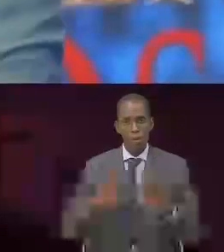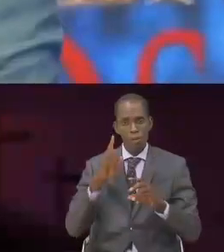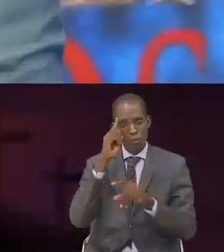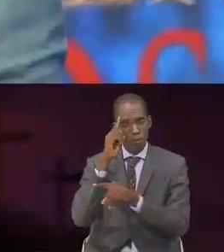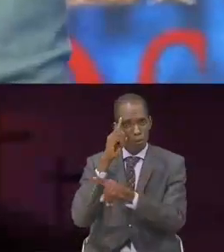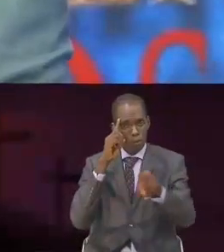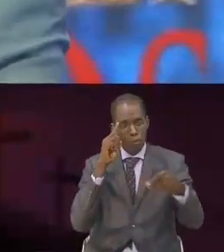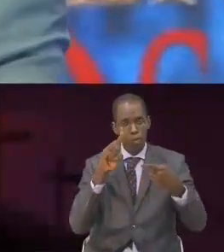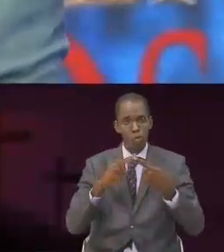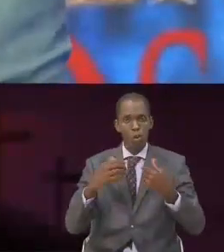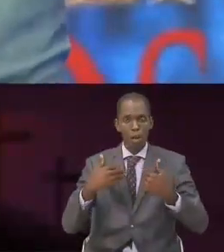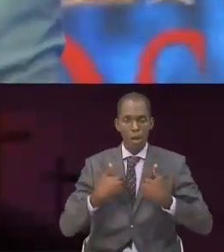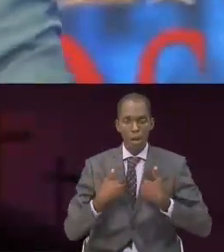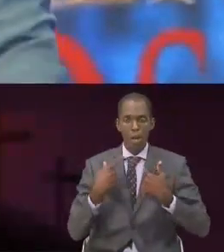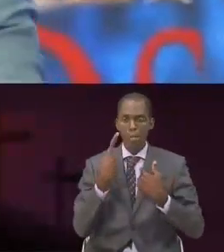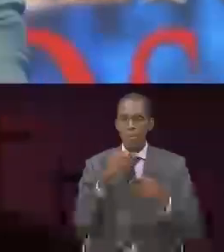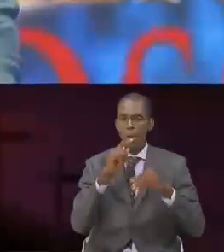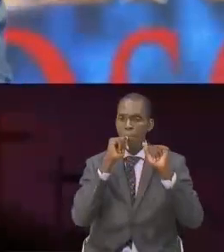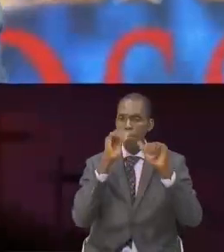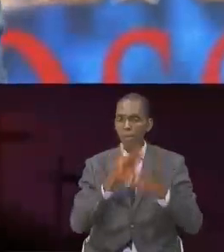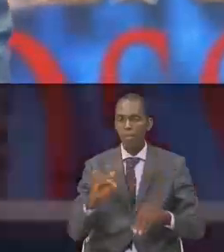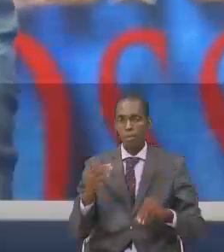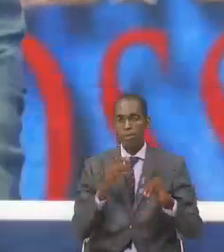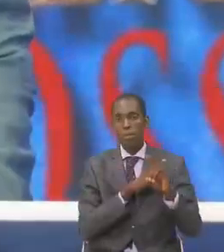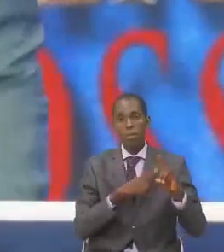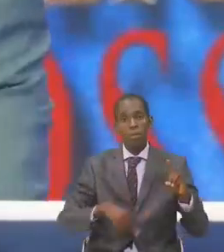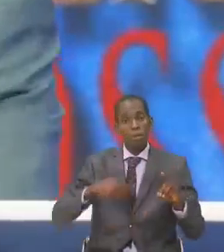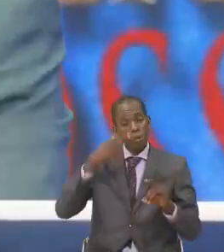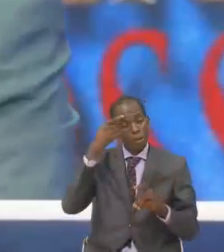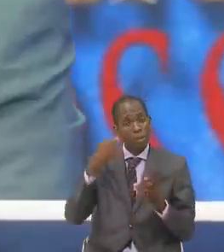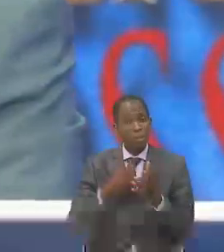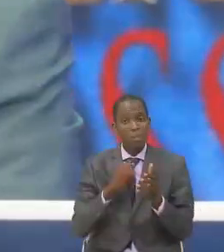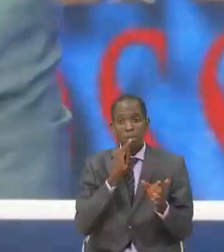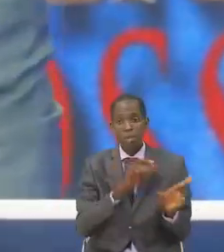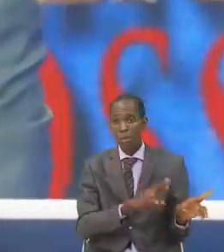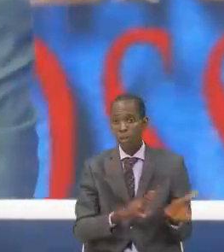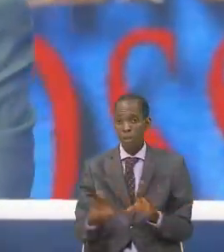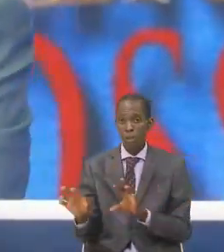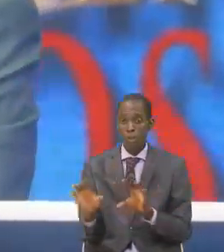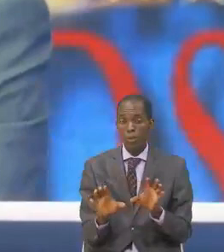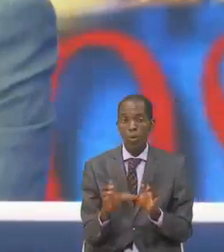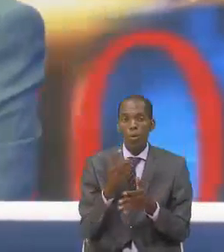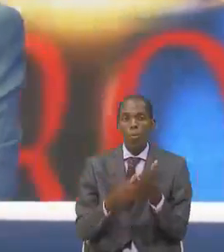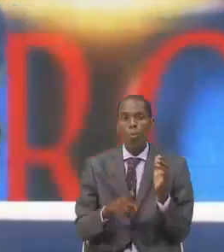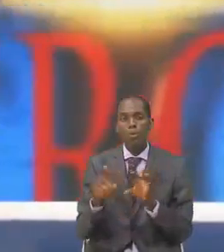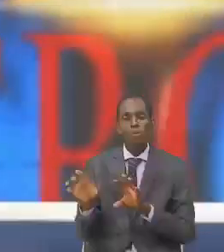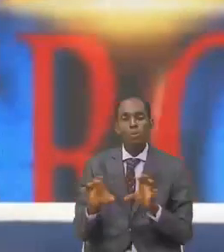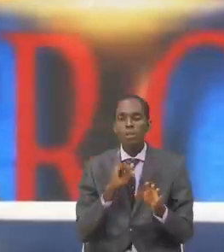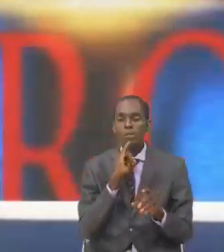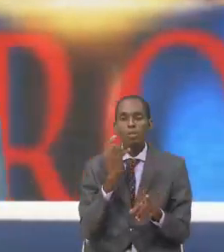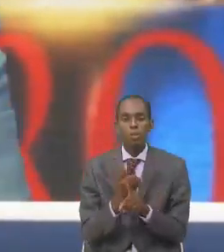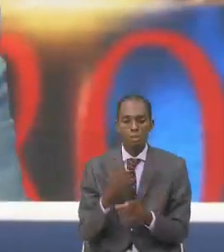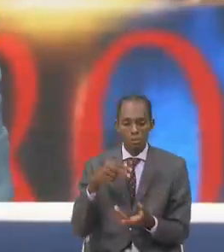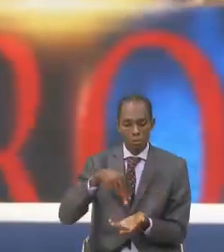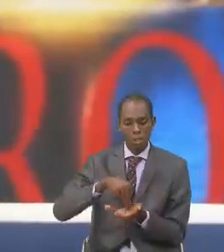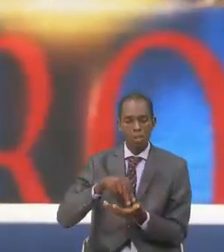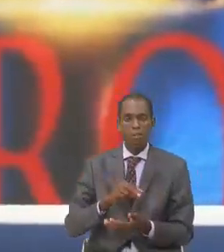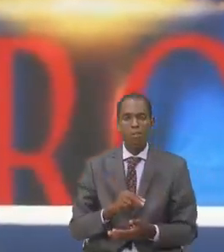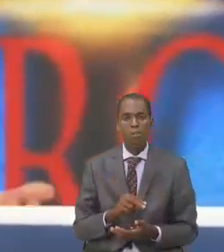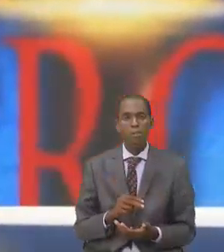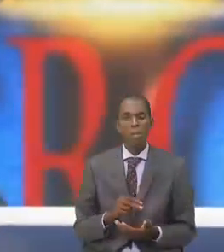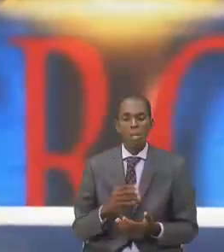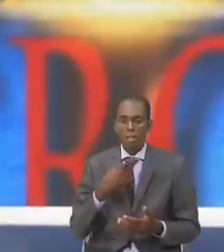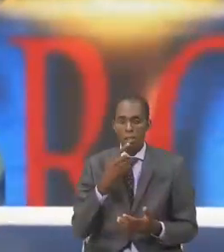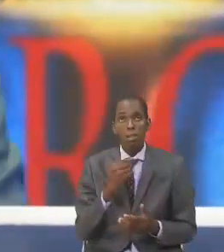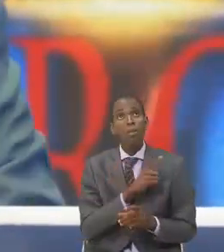has provided and made the way for you to have the blessing of the Lord, because it's done already. All